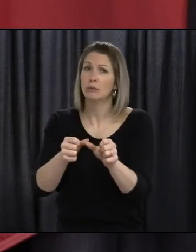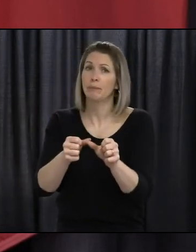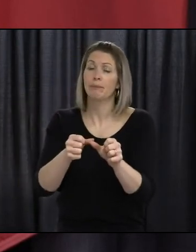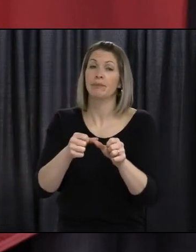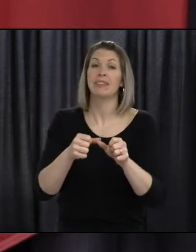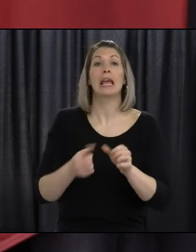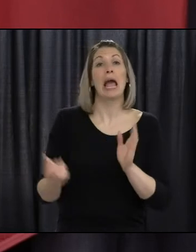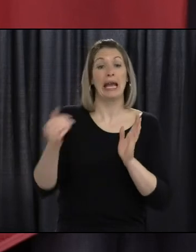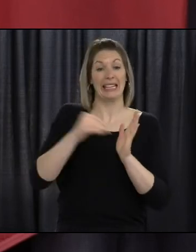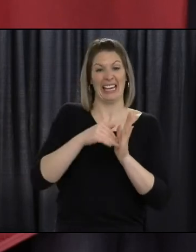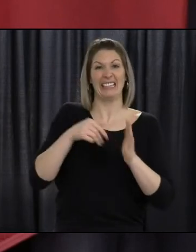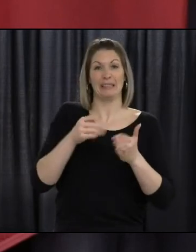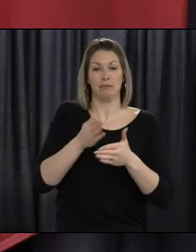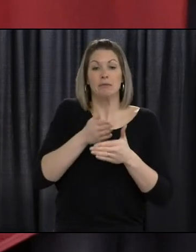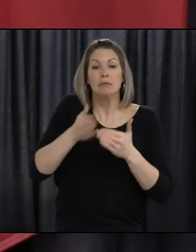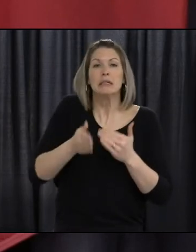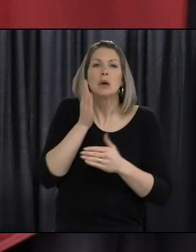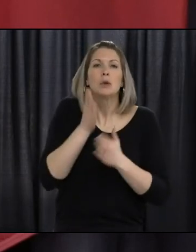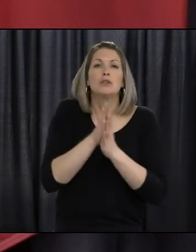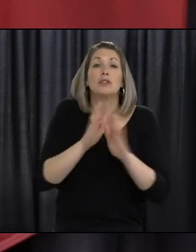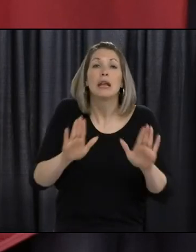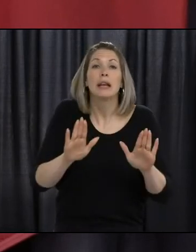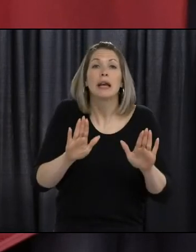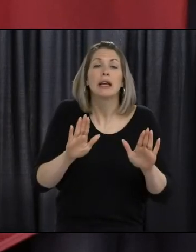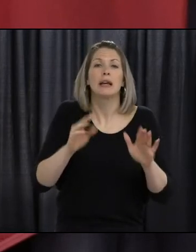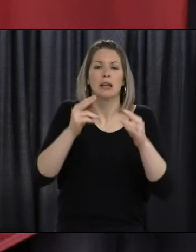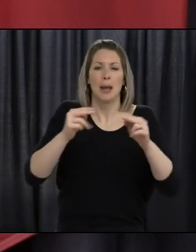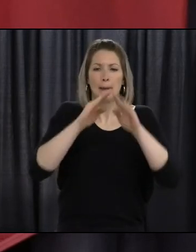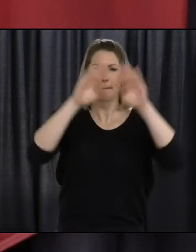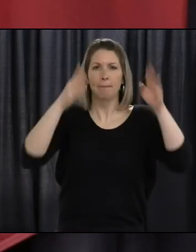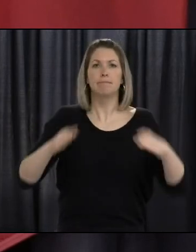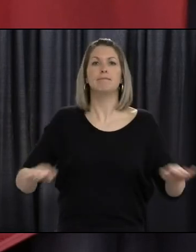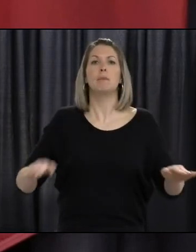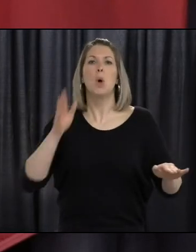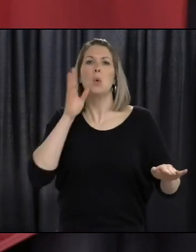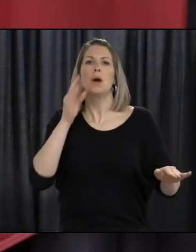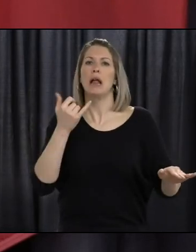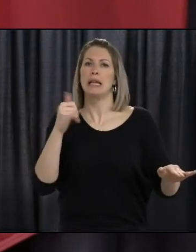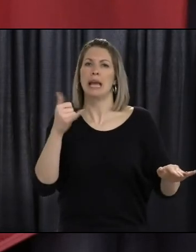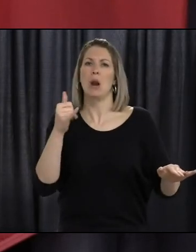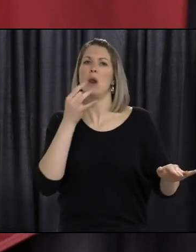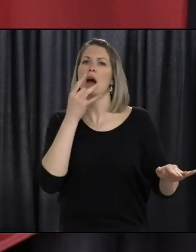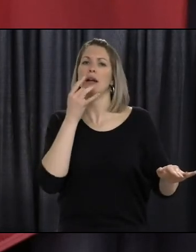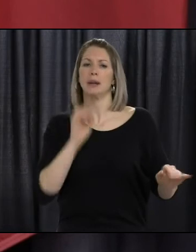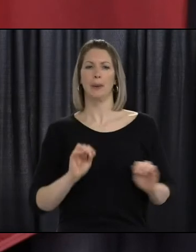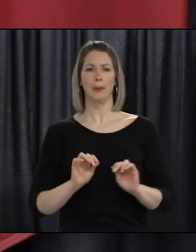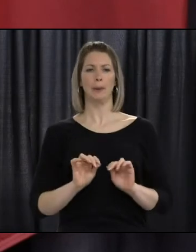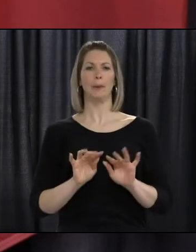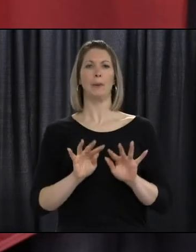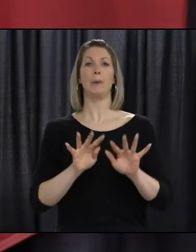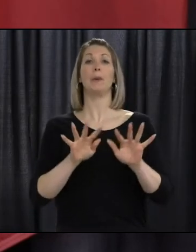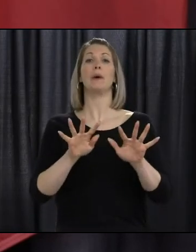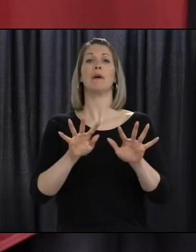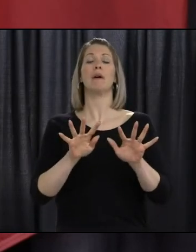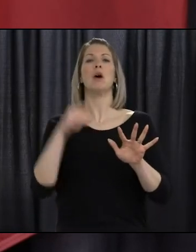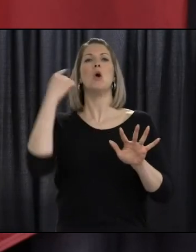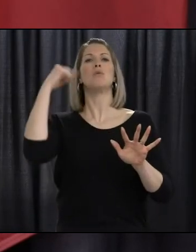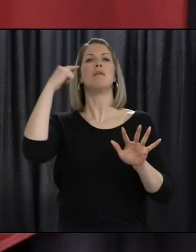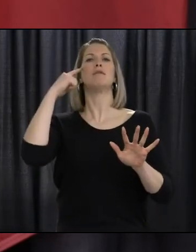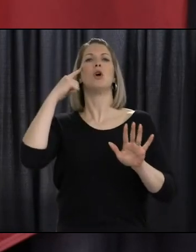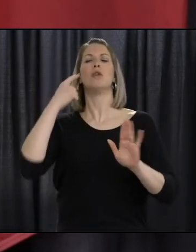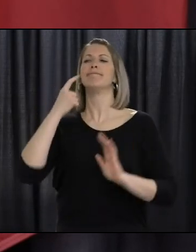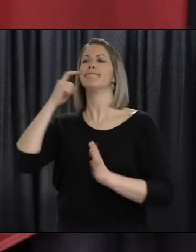will be lit up yellow. And that is to recognize the amazing work of our essential workers. And like last weekend, we'll be putting out a